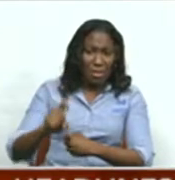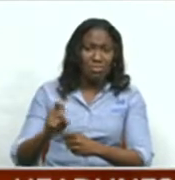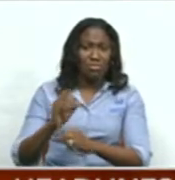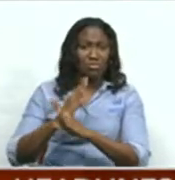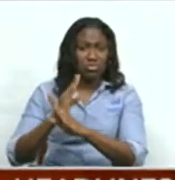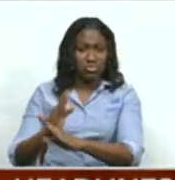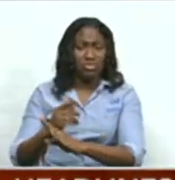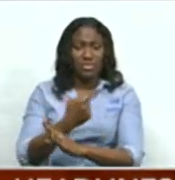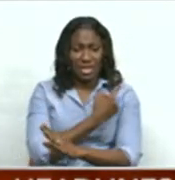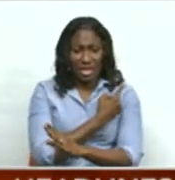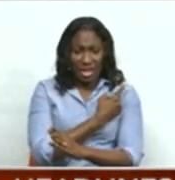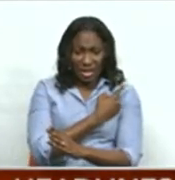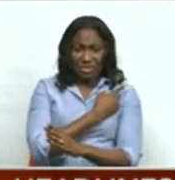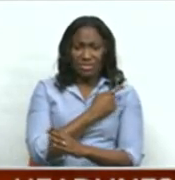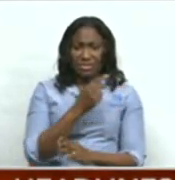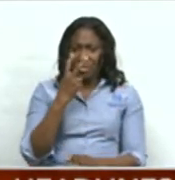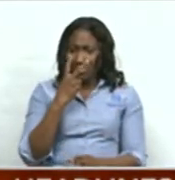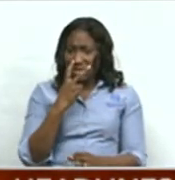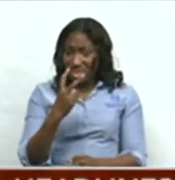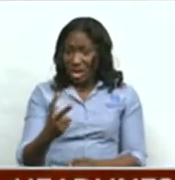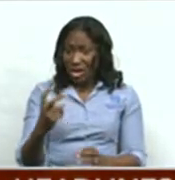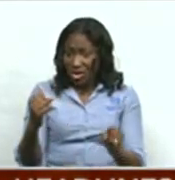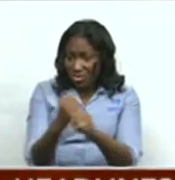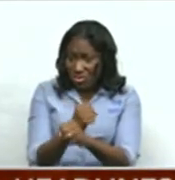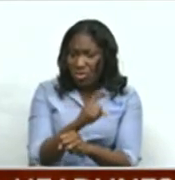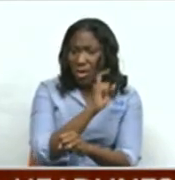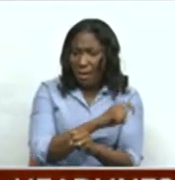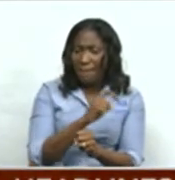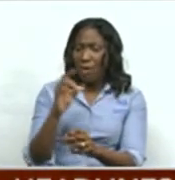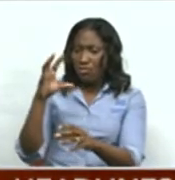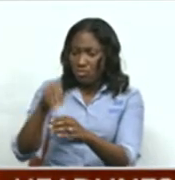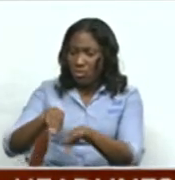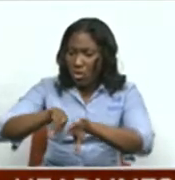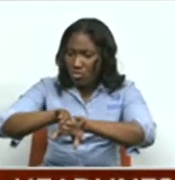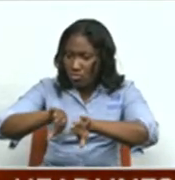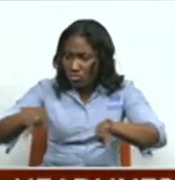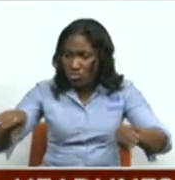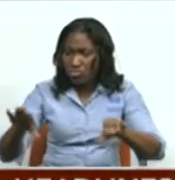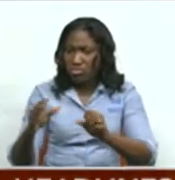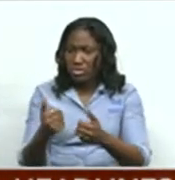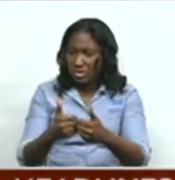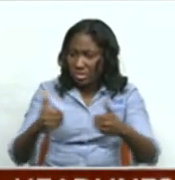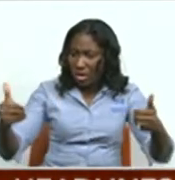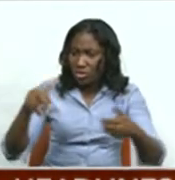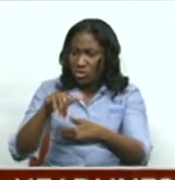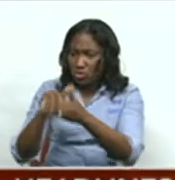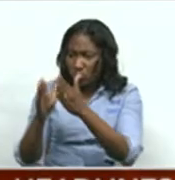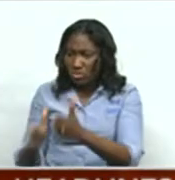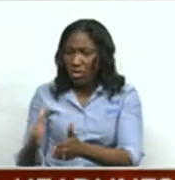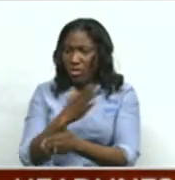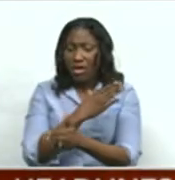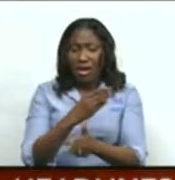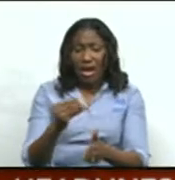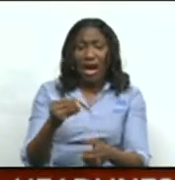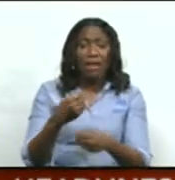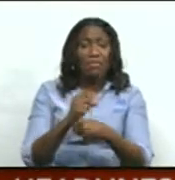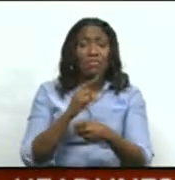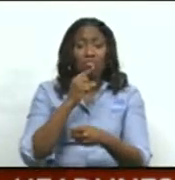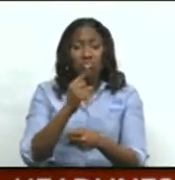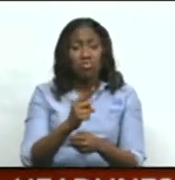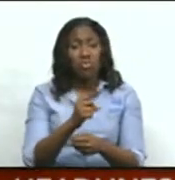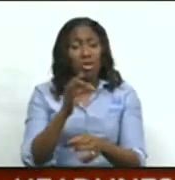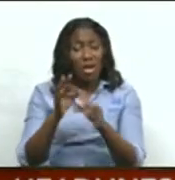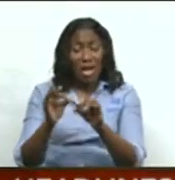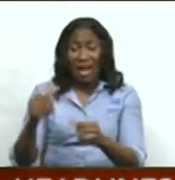first responders to acts of indiscipline, they are said to be the buffer between the offending student and police involvement.